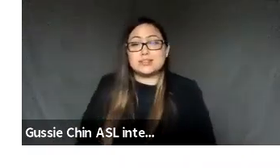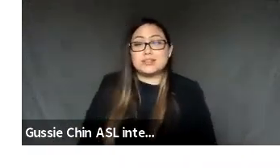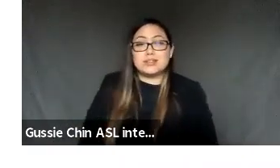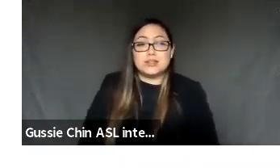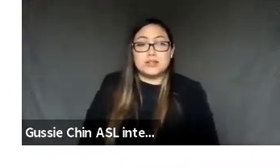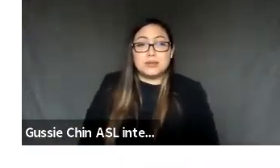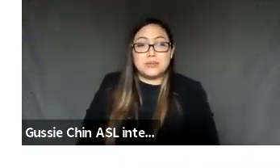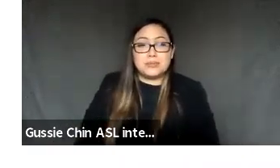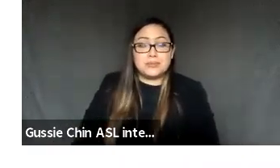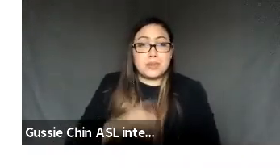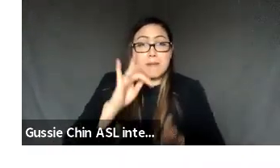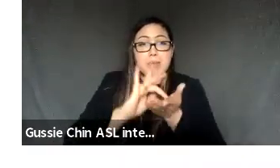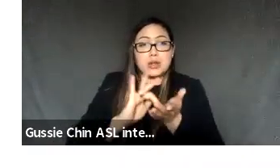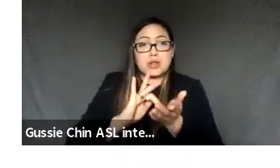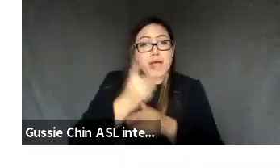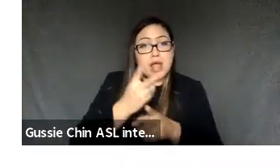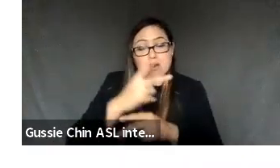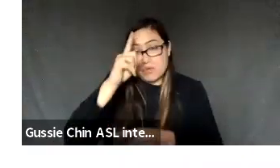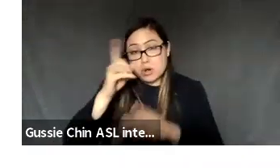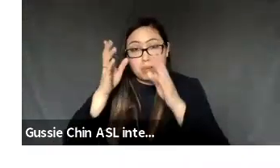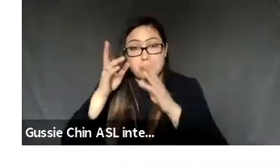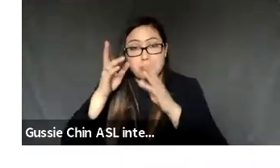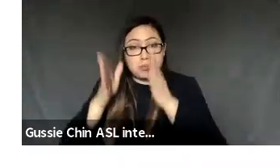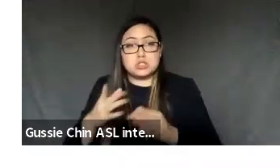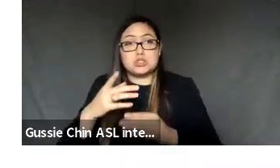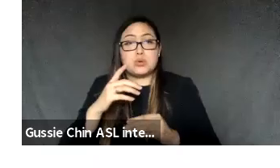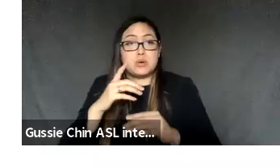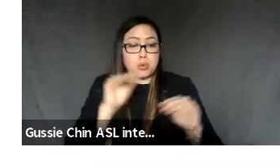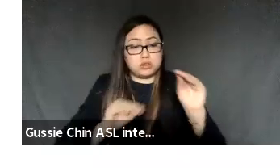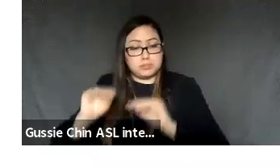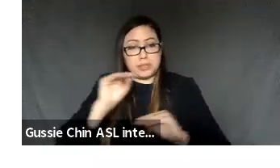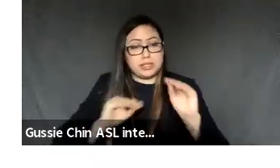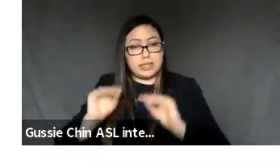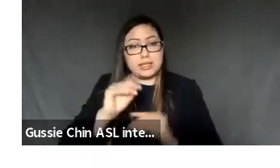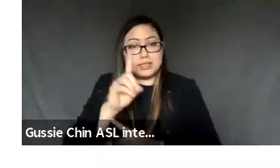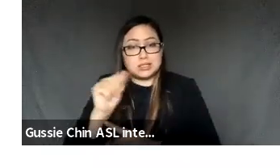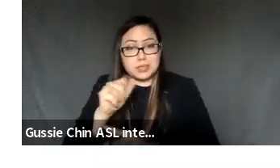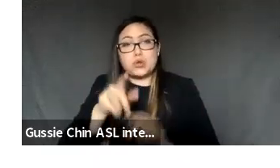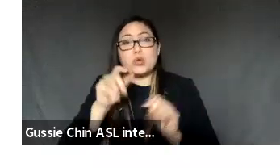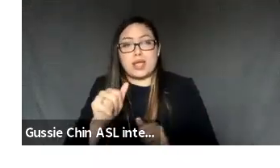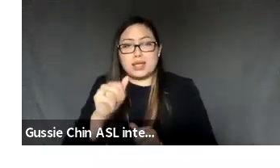is medical care for individuals with mobility disabilities. And then you'll be able to see the document there.